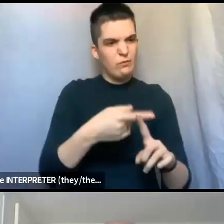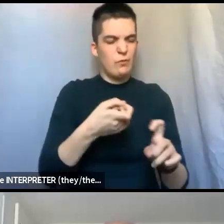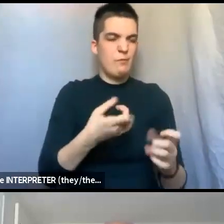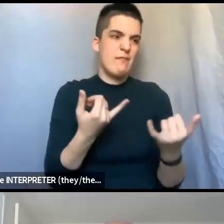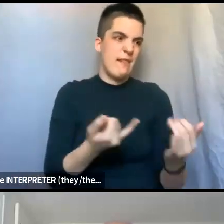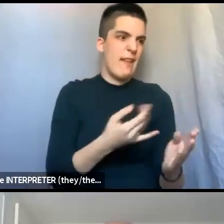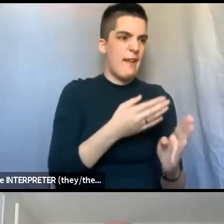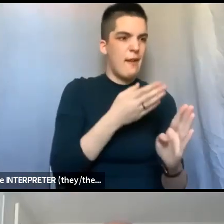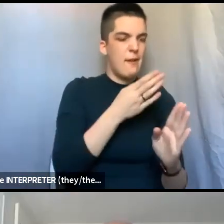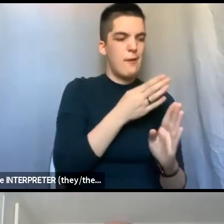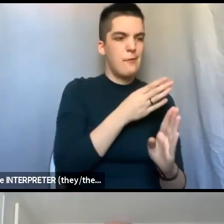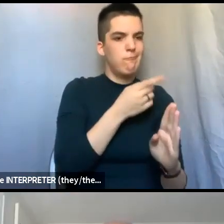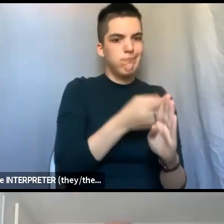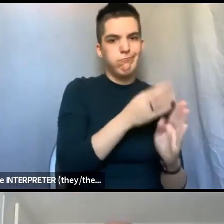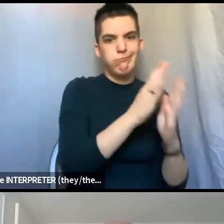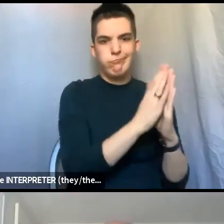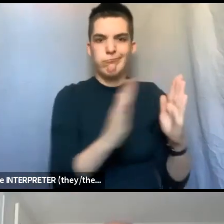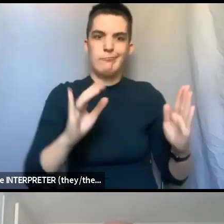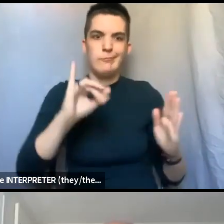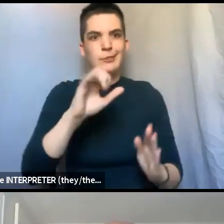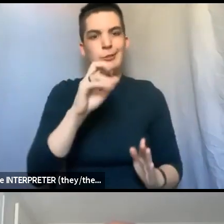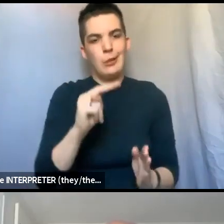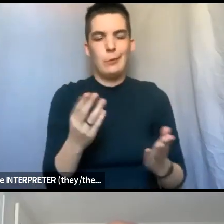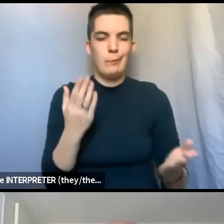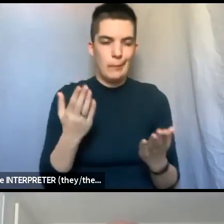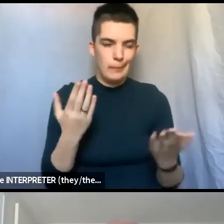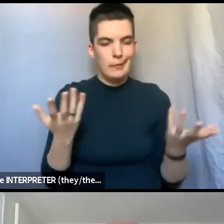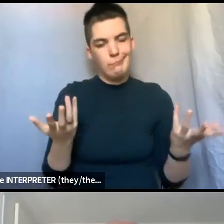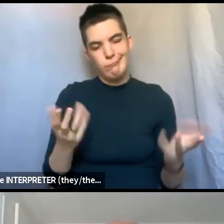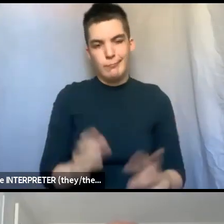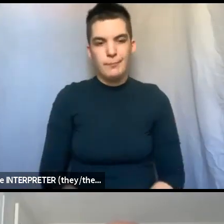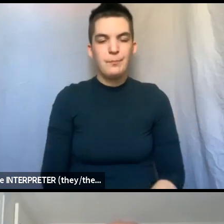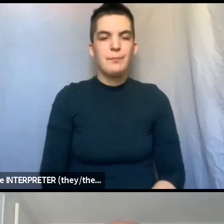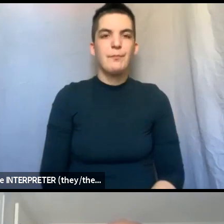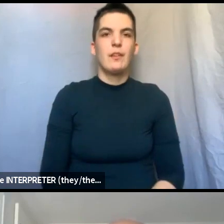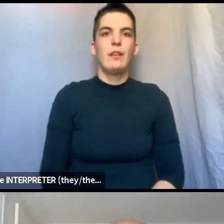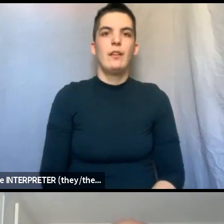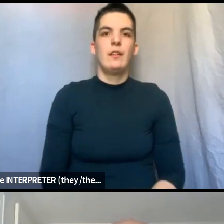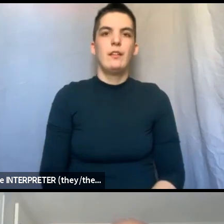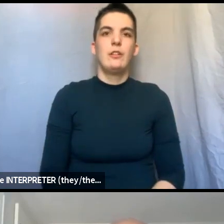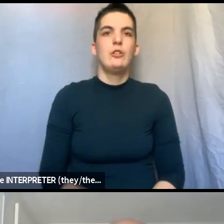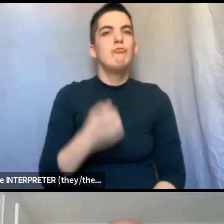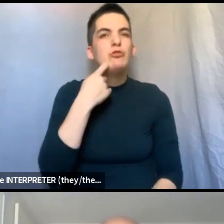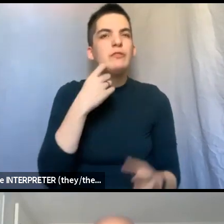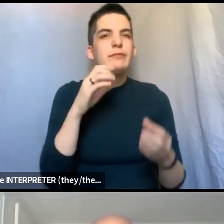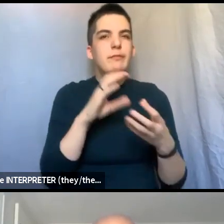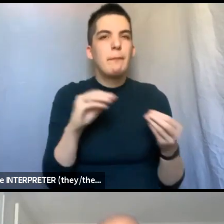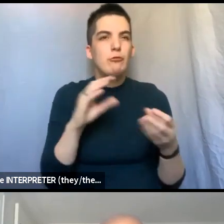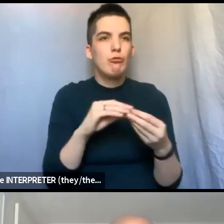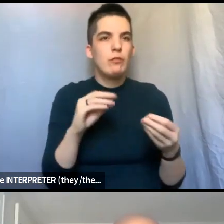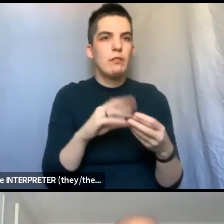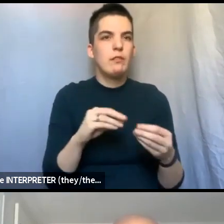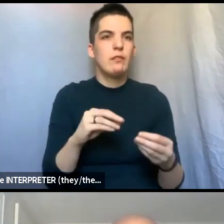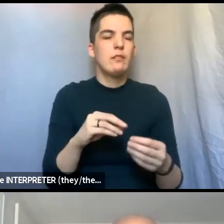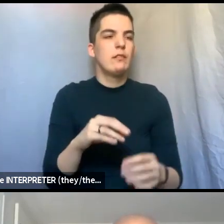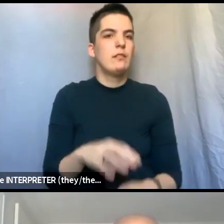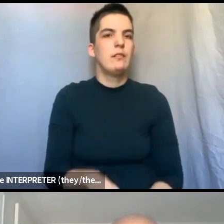saying January, when we're all going to be back in rooms together. I mean, you just mentioned Nina Vance, you just mentioned